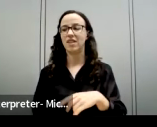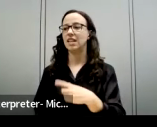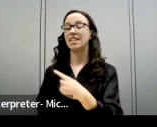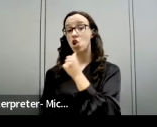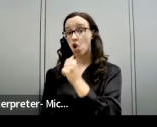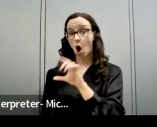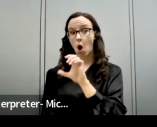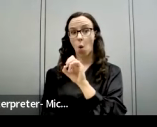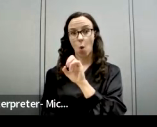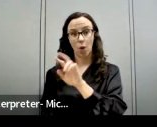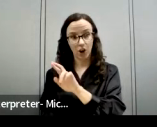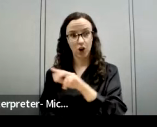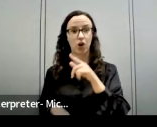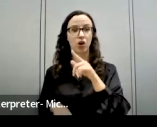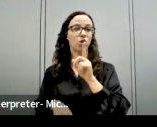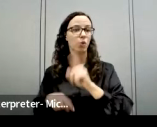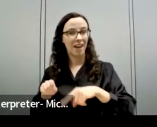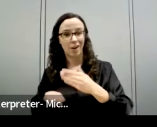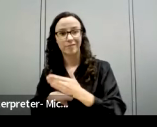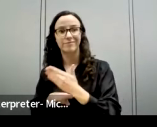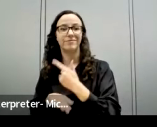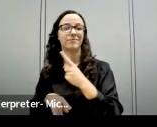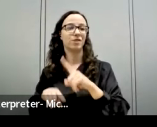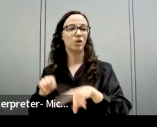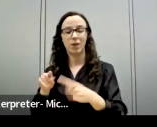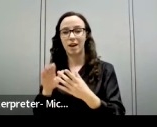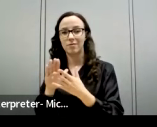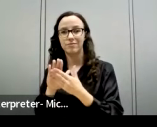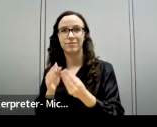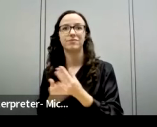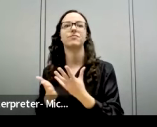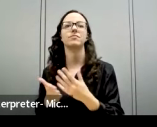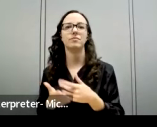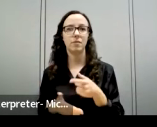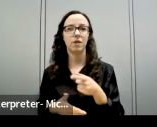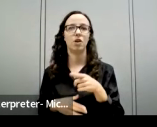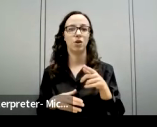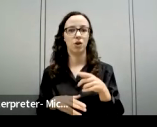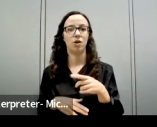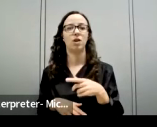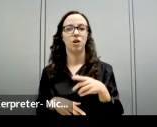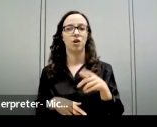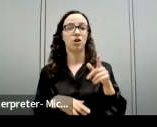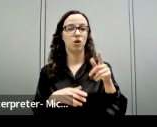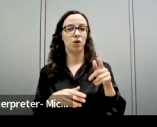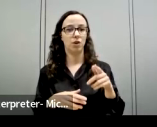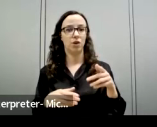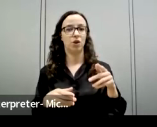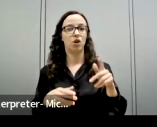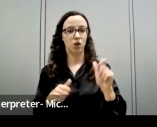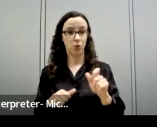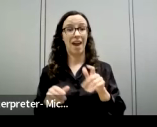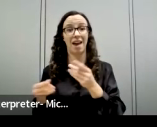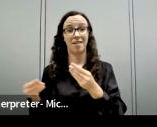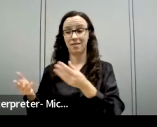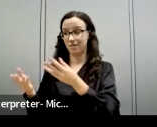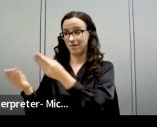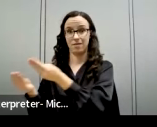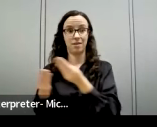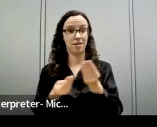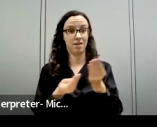So that's probably one of the most restrictive. It basically means you can redistribute the work as originally put together, but you